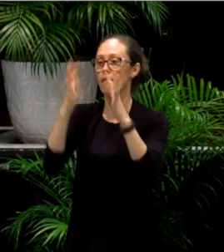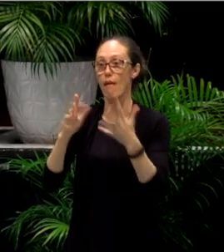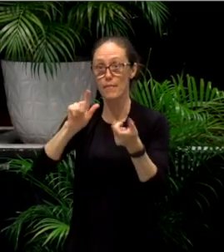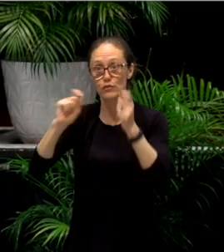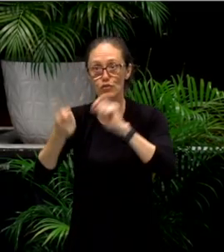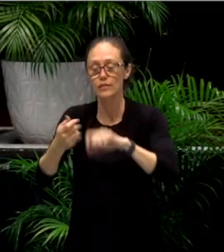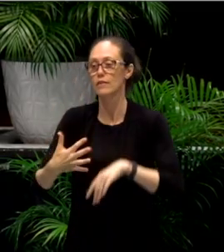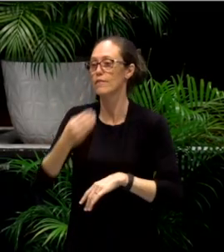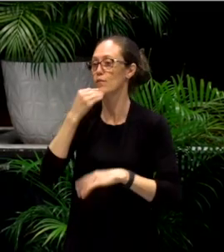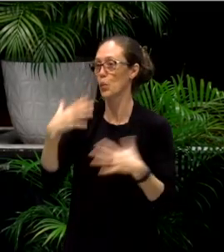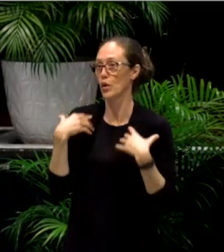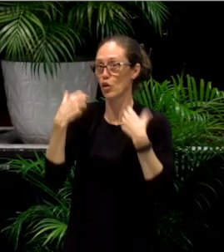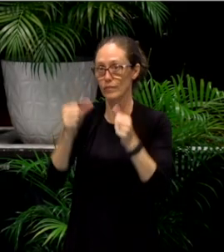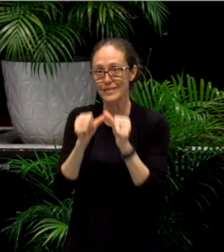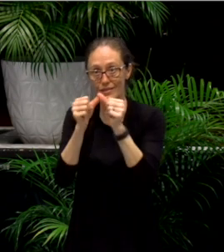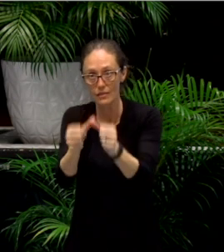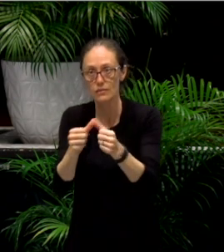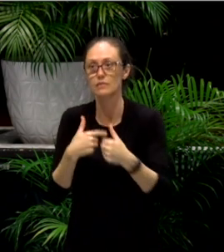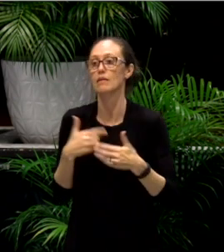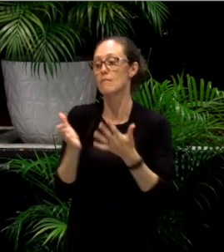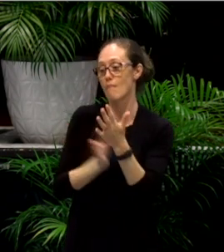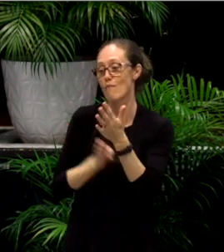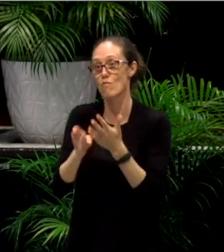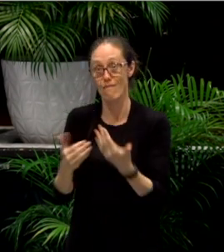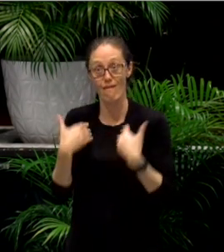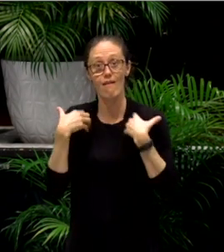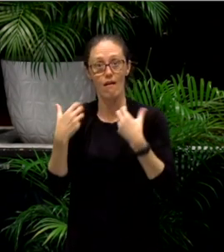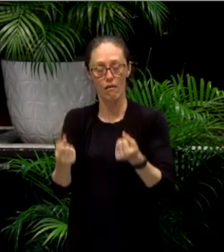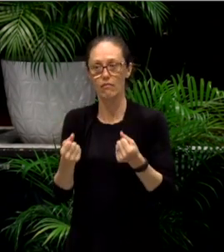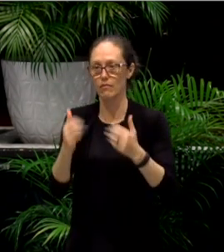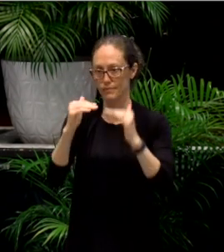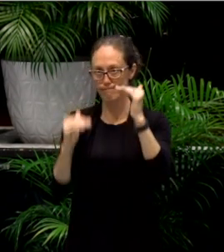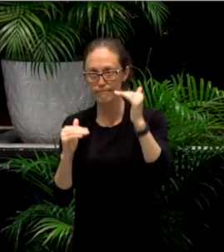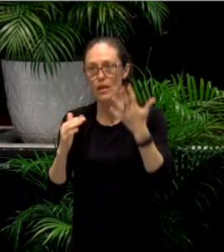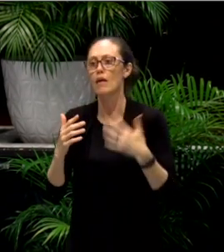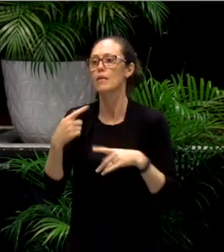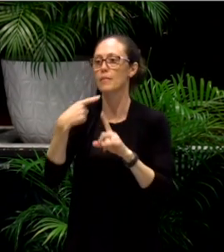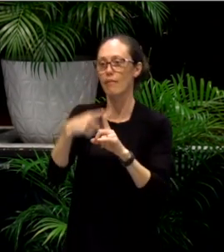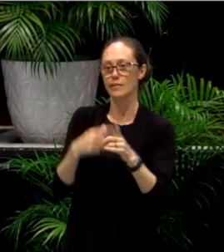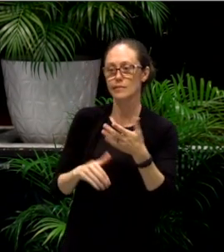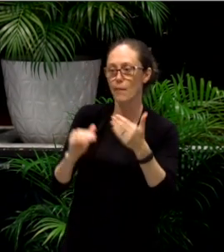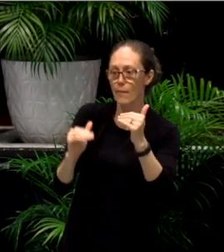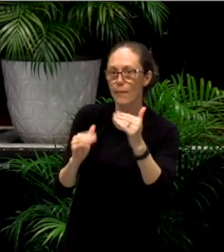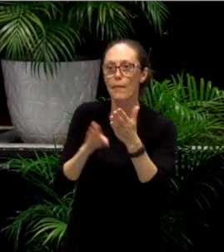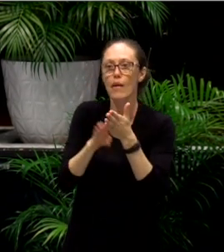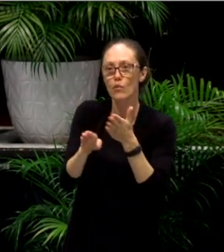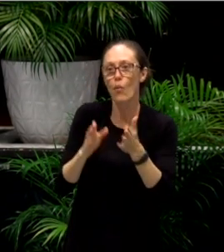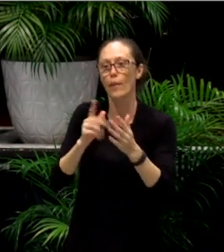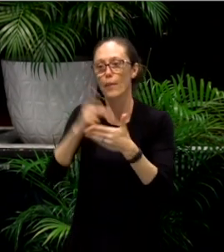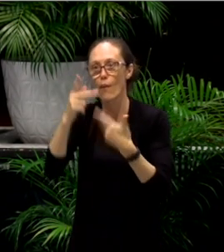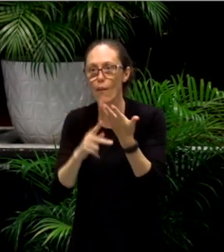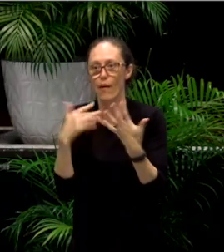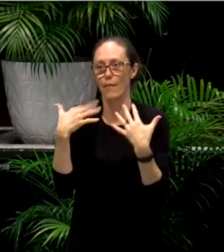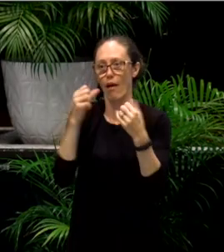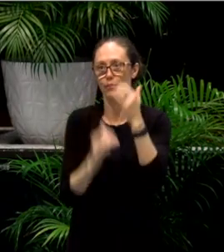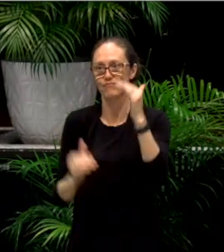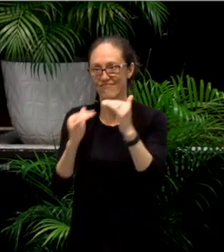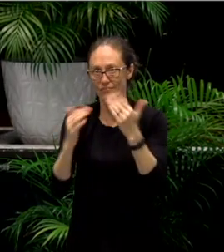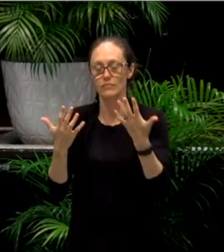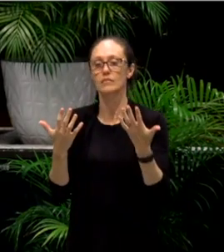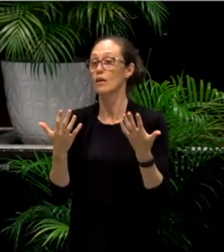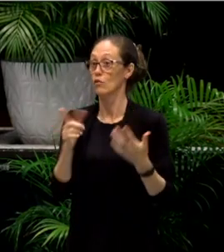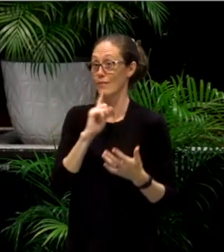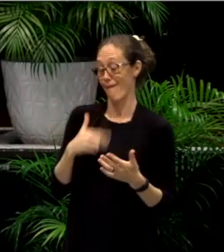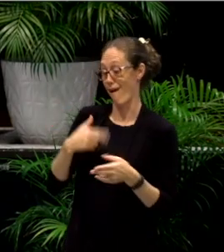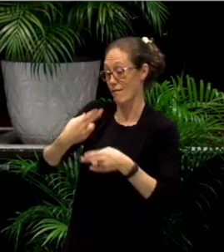resilience, minority health disparities, and economic development activities in minority programs. So, as I mentioned